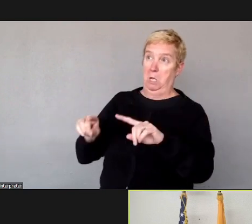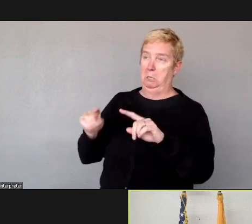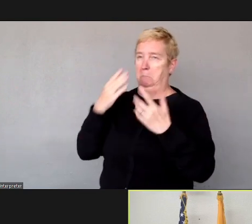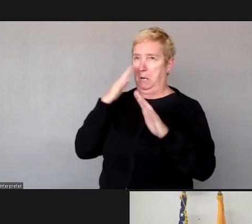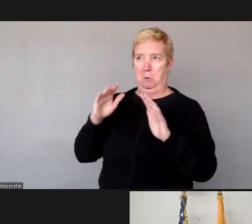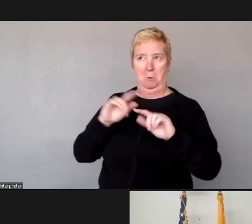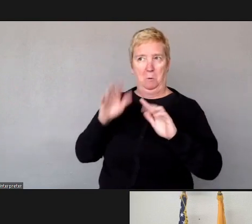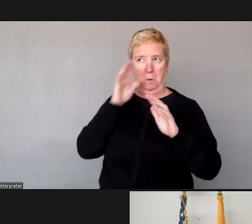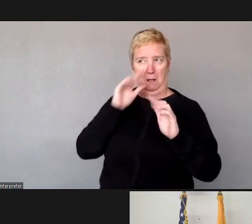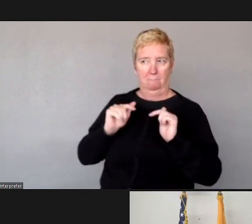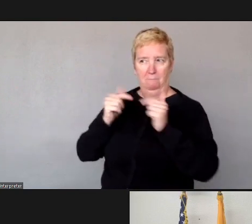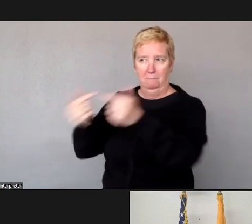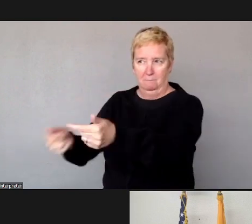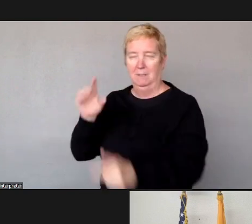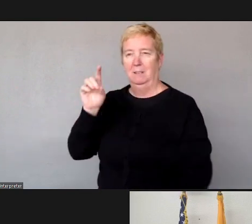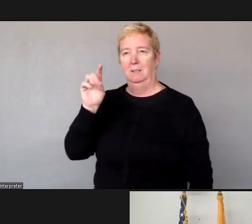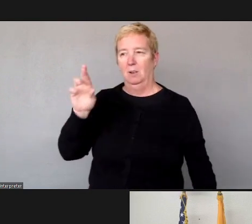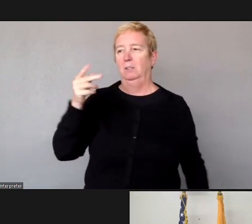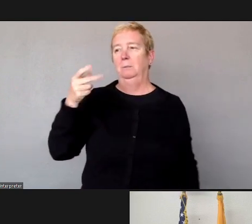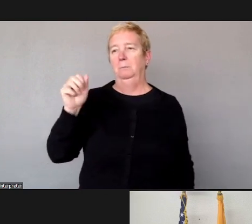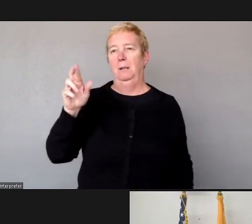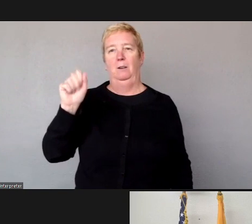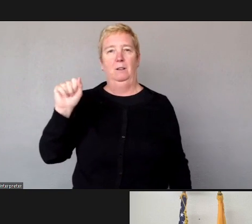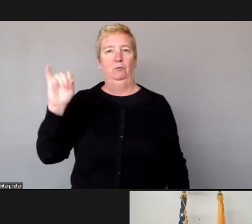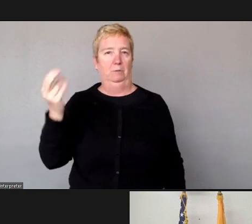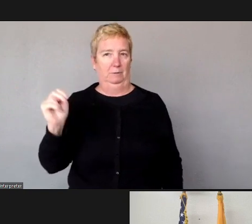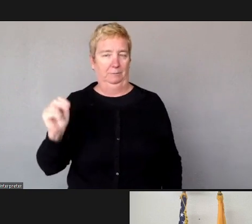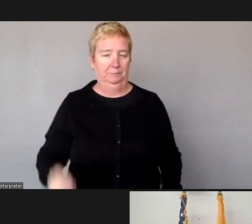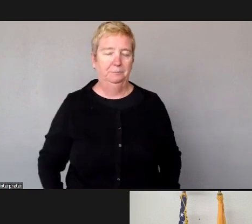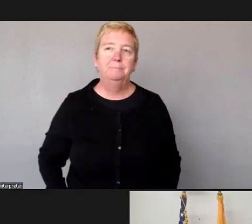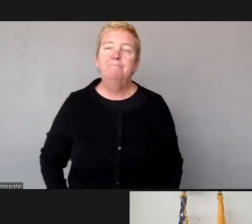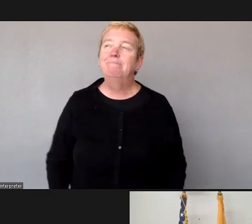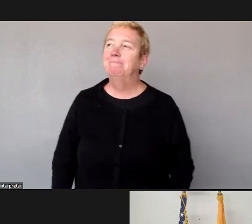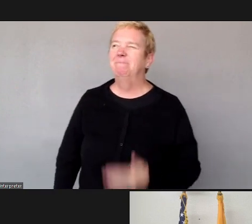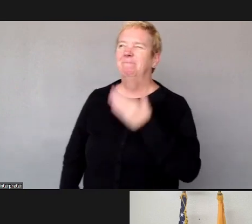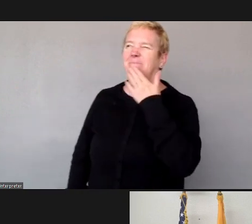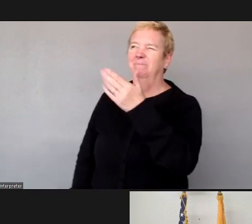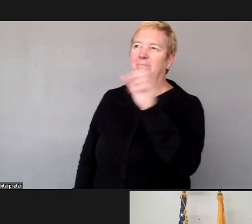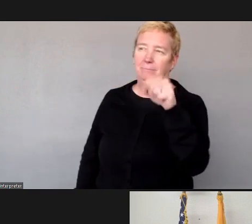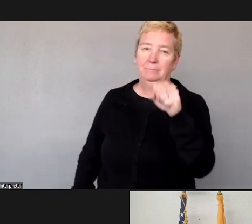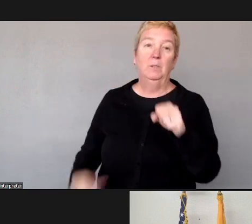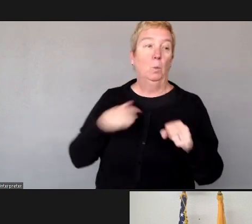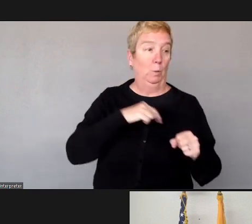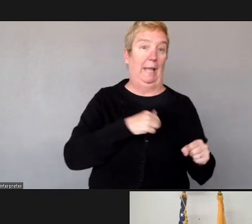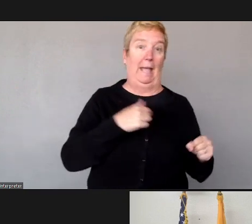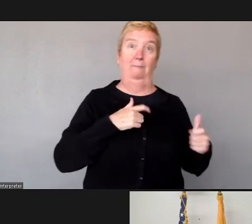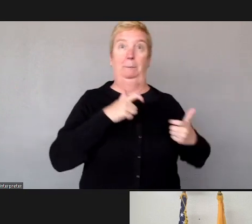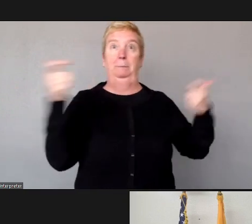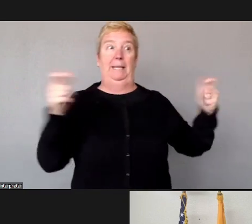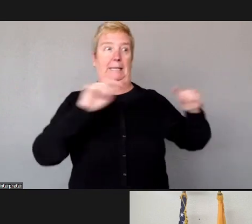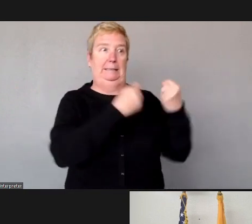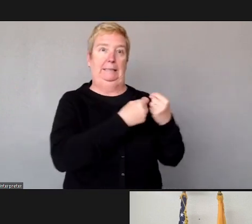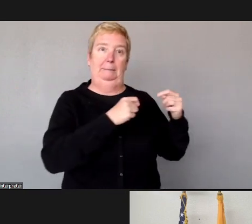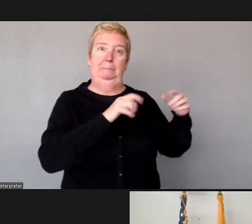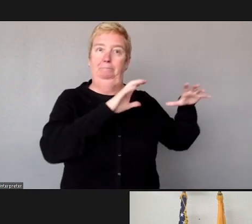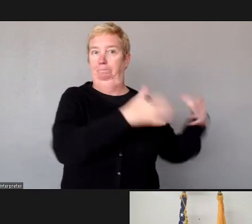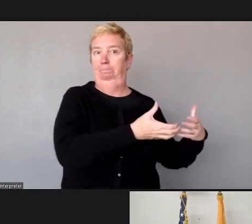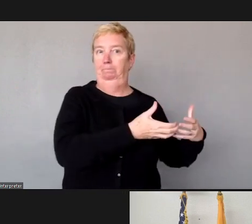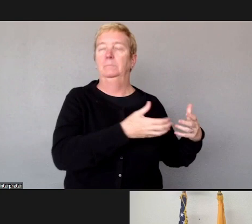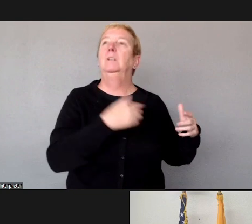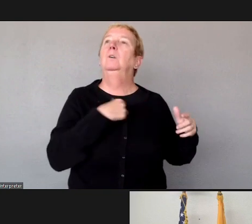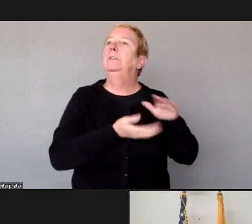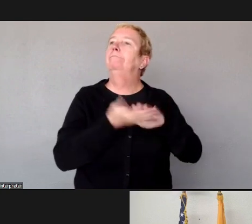Laura. Thank you. Yeah, like David said, we have a huge team at the Department of Health that runs